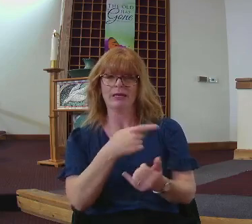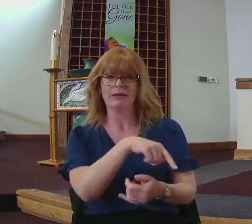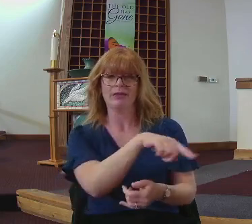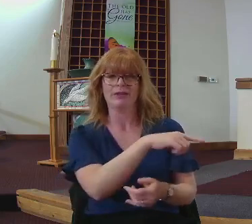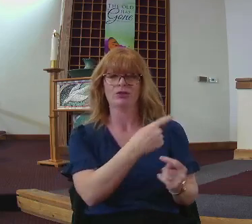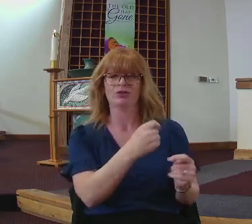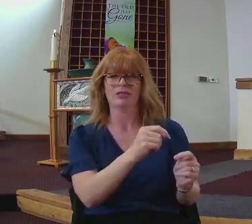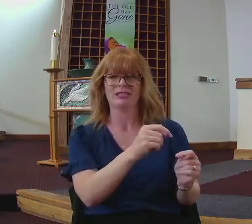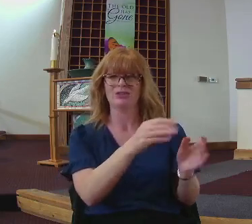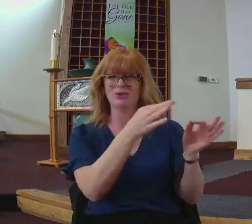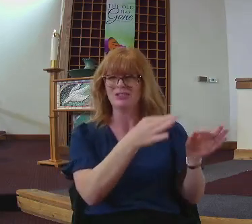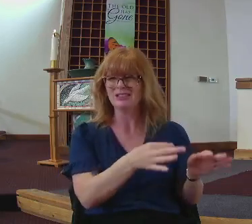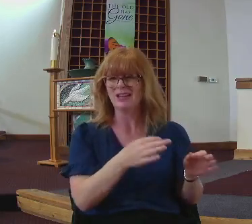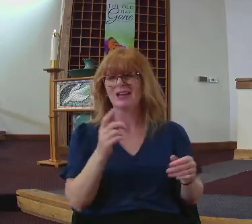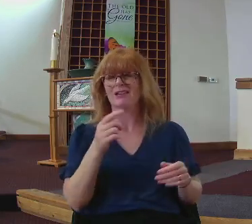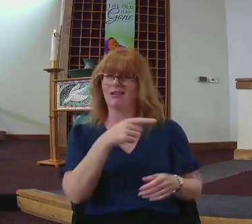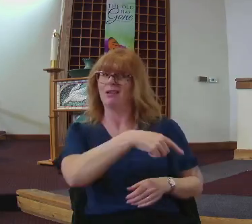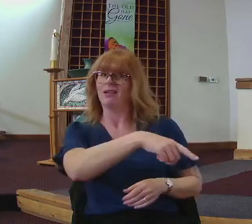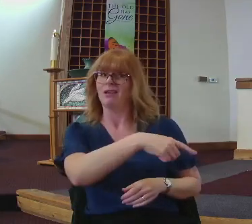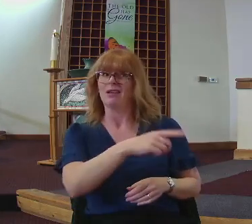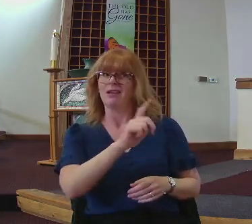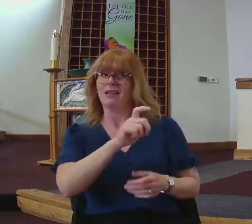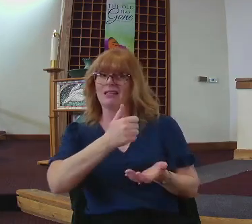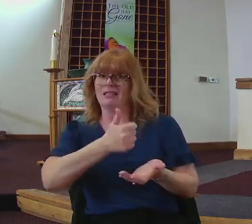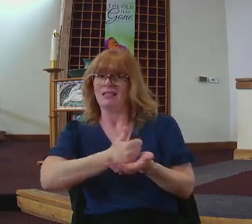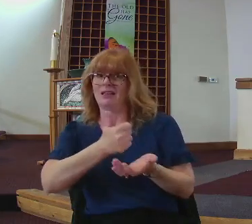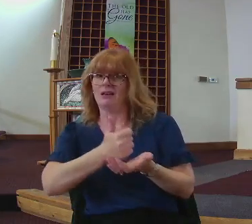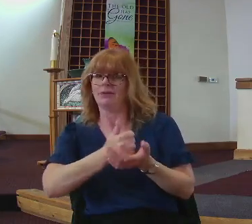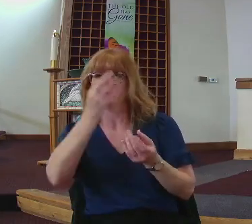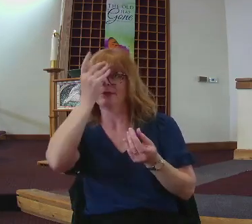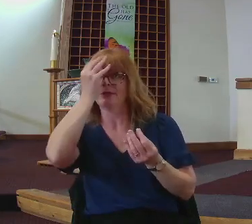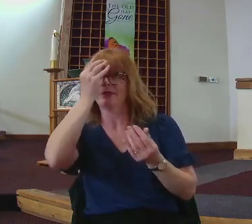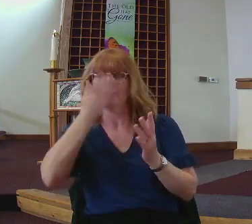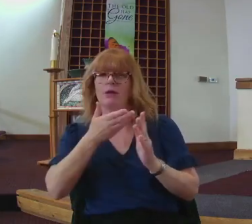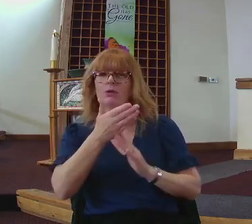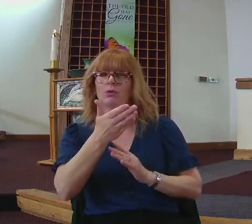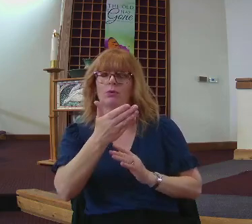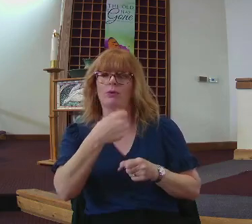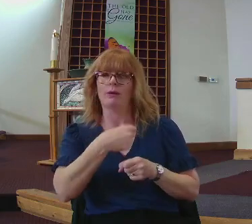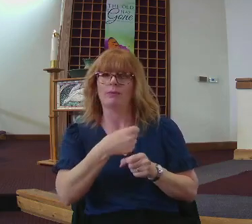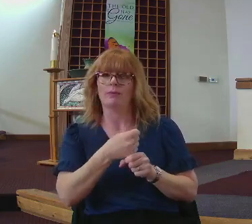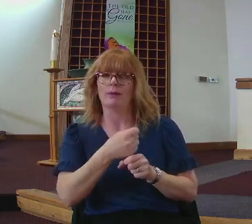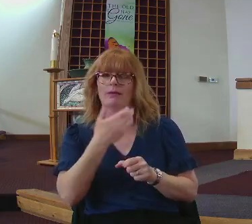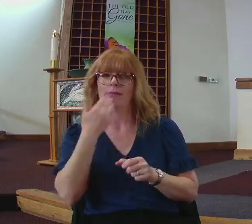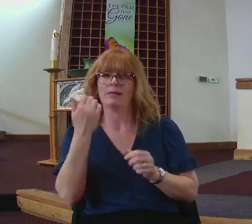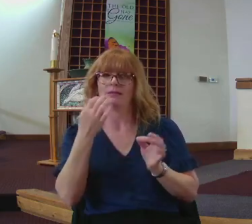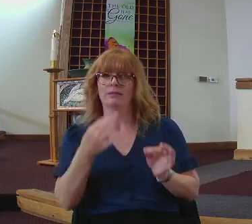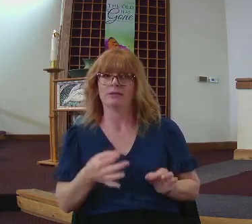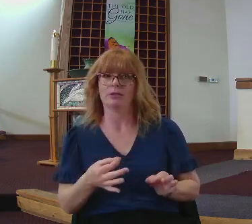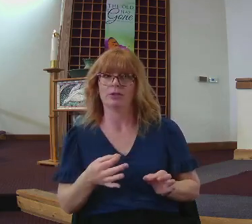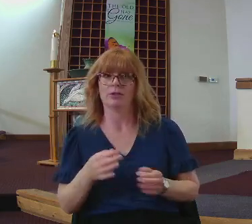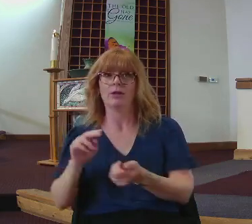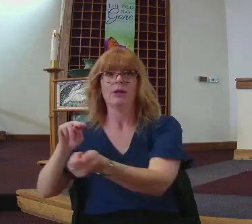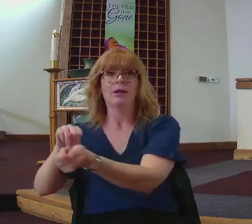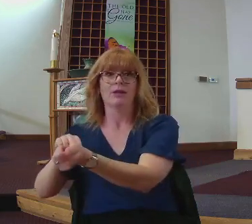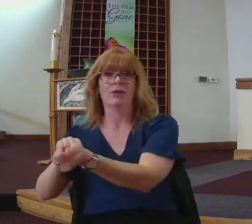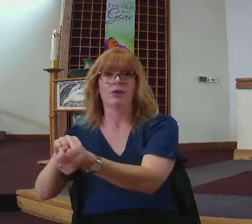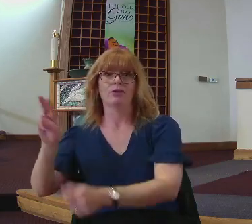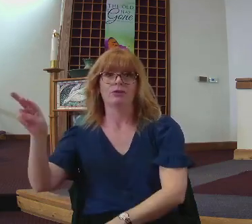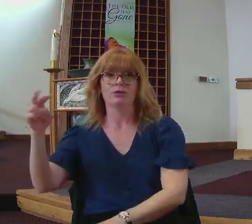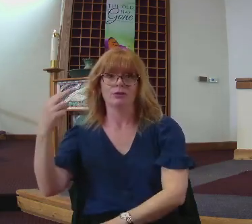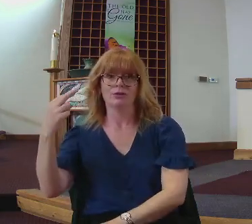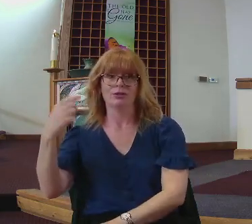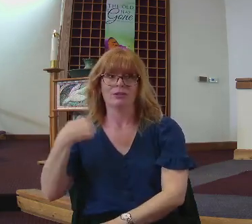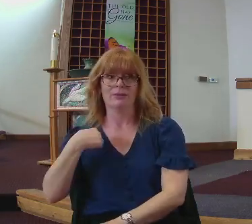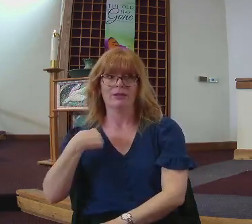that decision. They need some help in thinking through what to do. And the nurse, he looked at me and